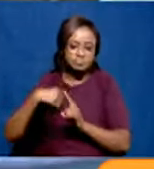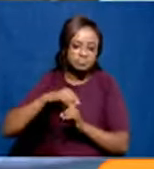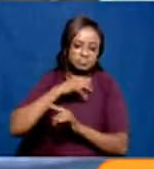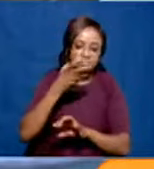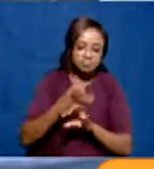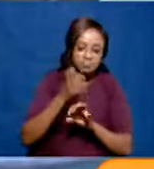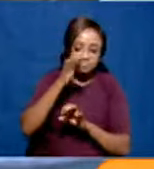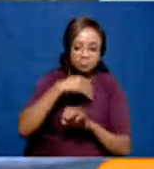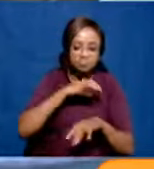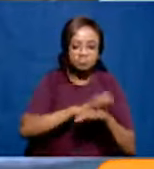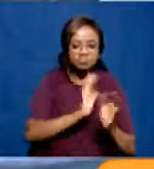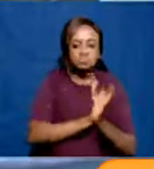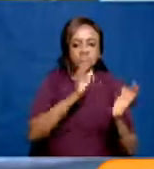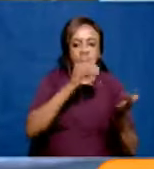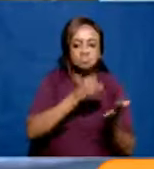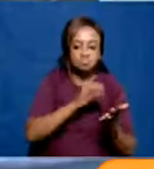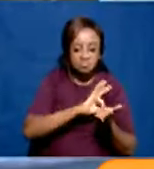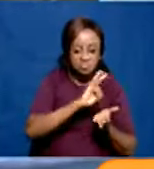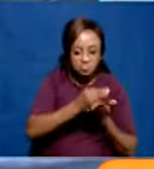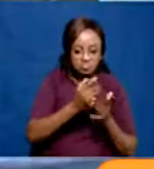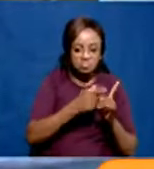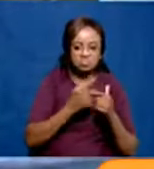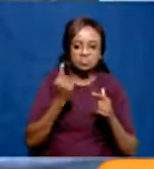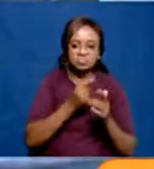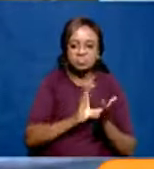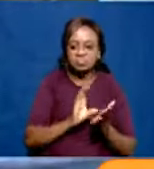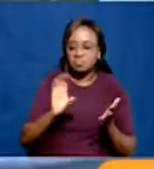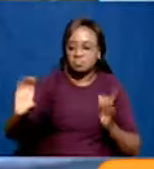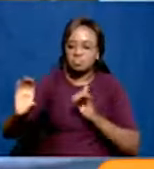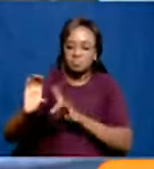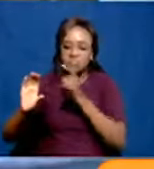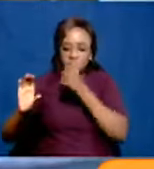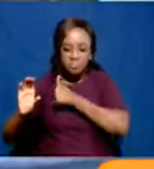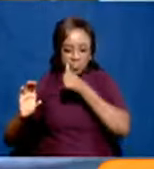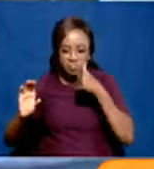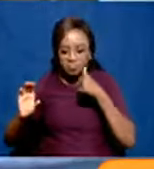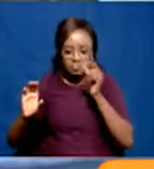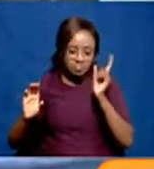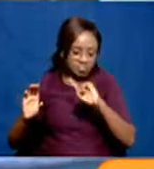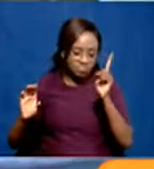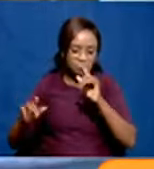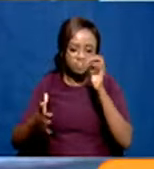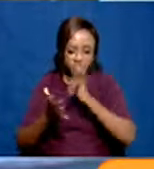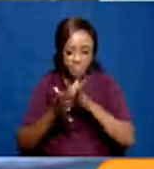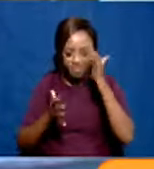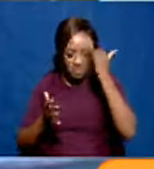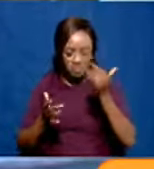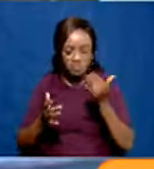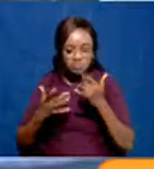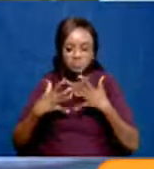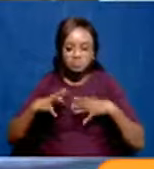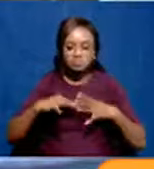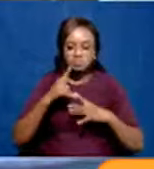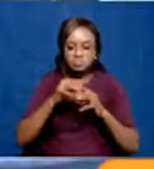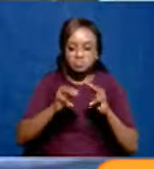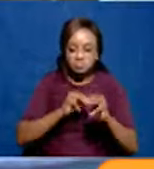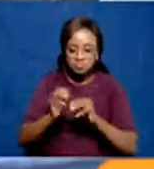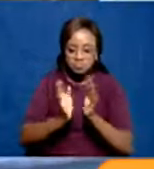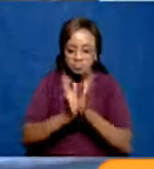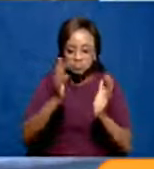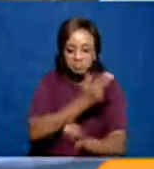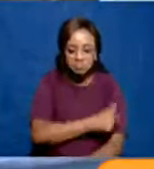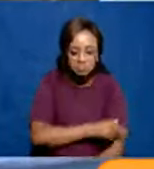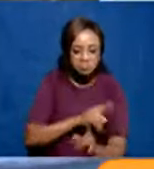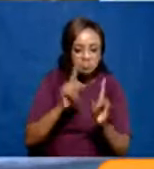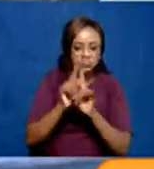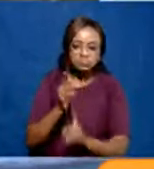public funds and pay them predominantly to the private sector. That's why I'm appealing, especially those who are managing public facilities, including those who are working there, like my